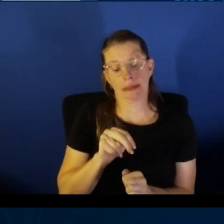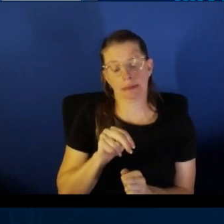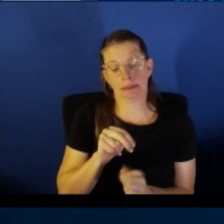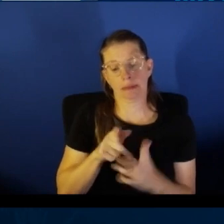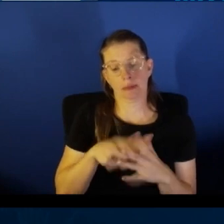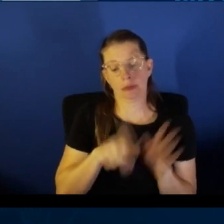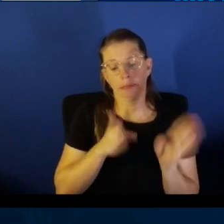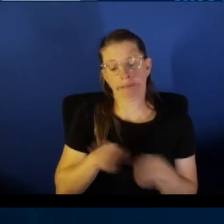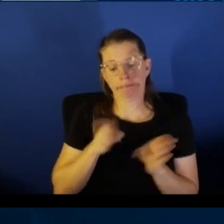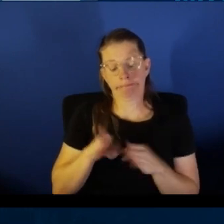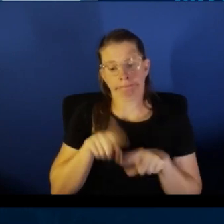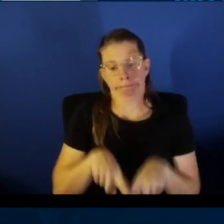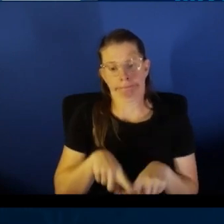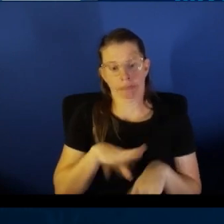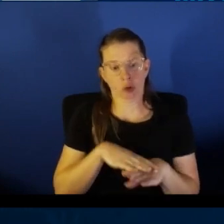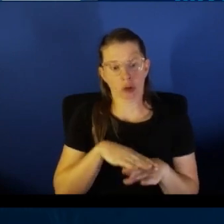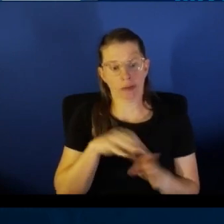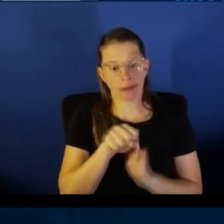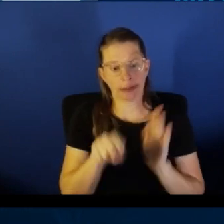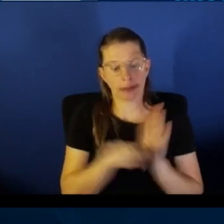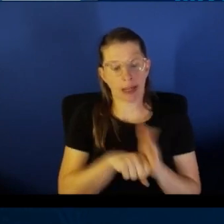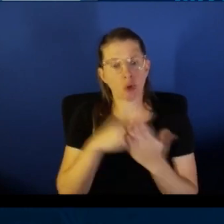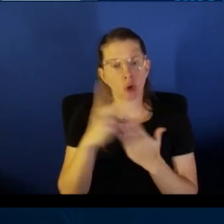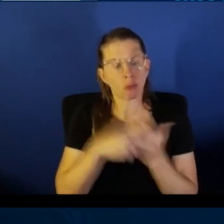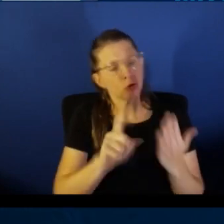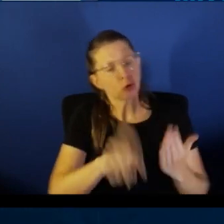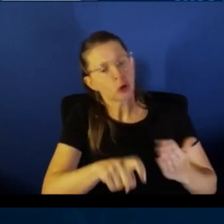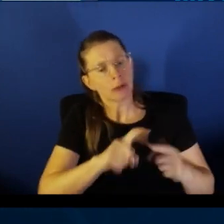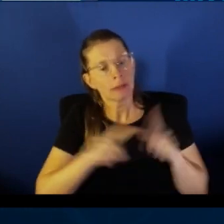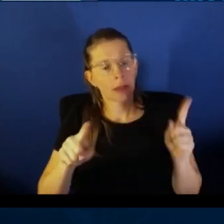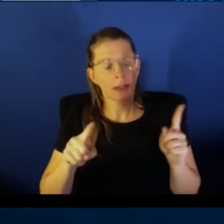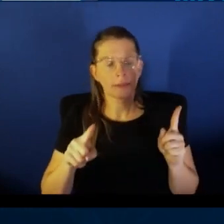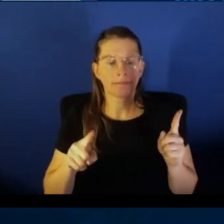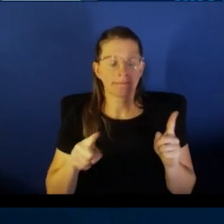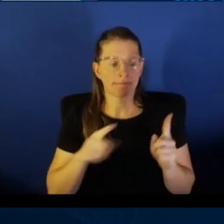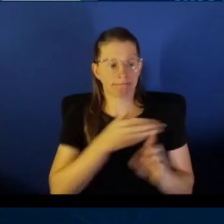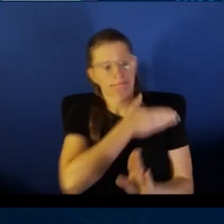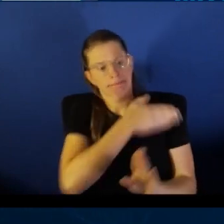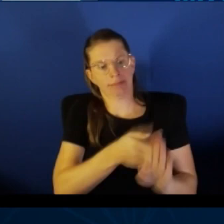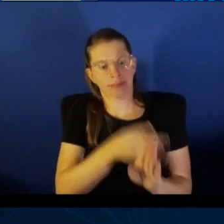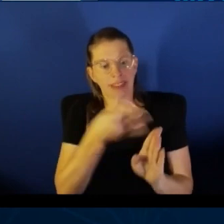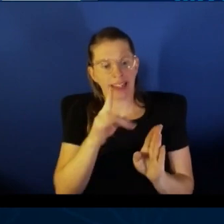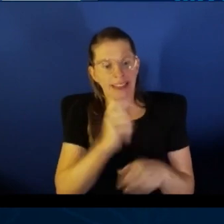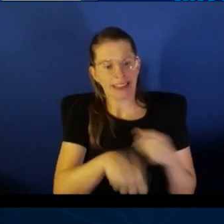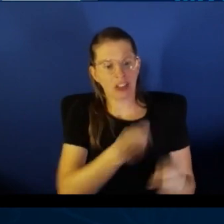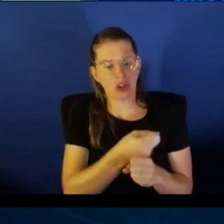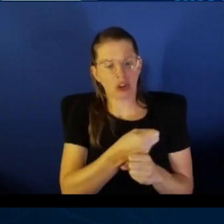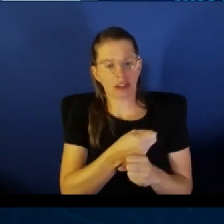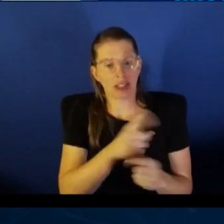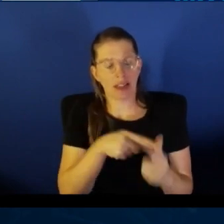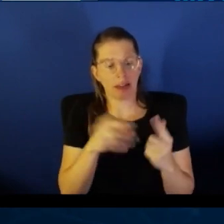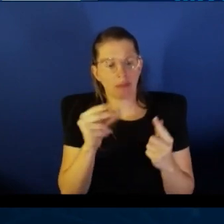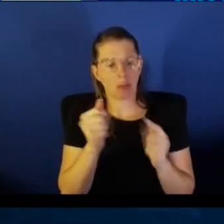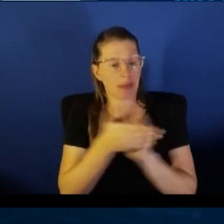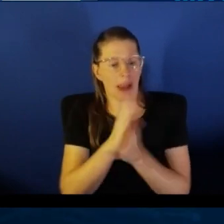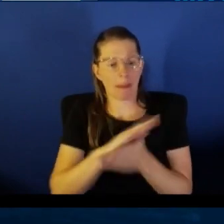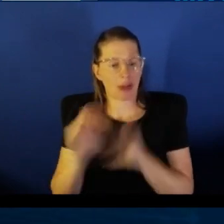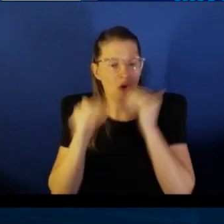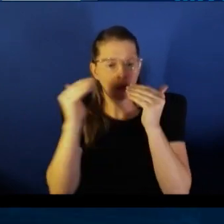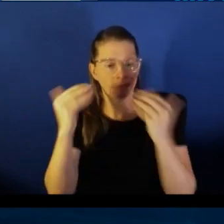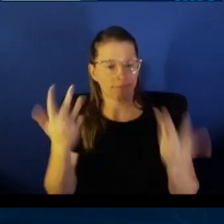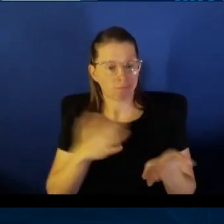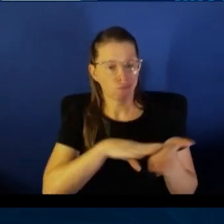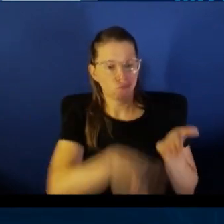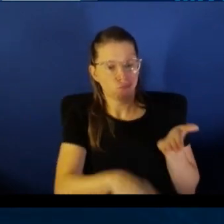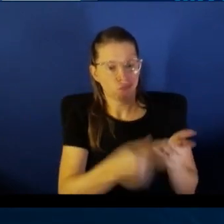they should, on the state programs that are available for those 18 years and for the schools, and then boom, like that, they're out. So what do we